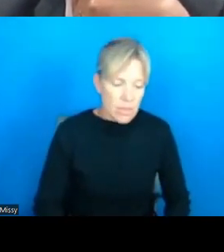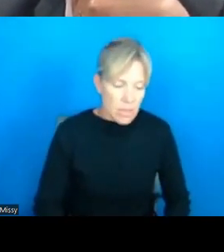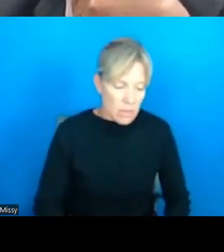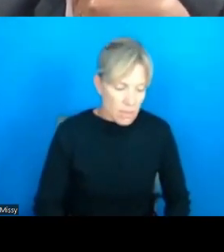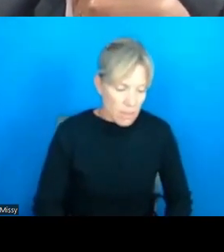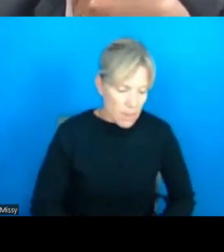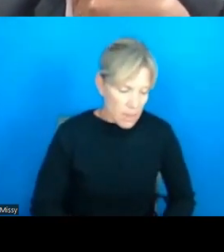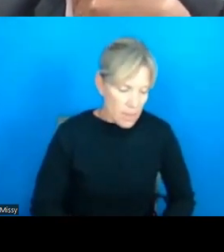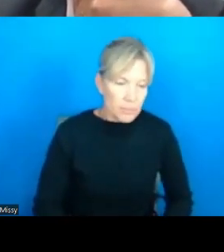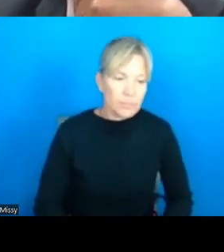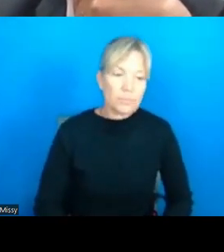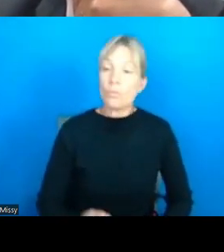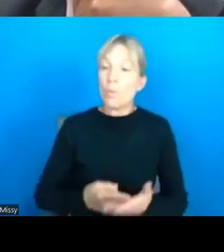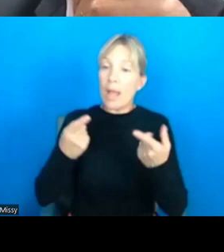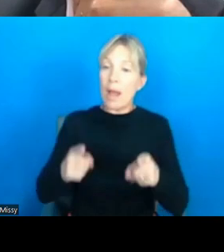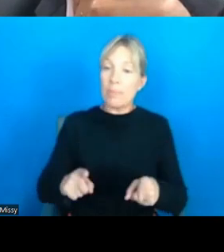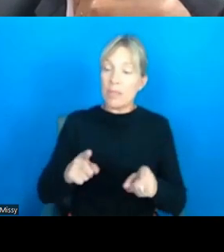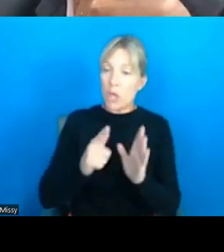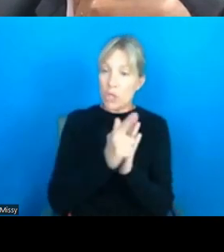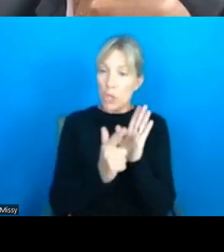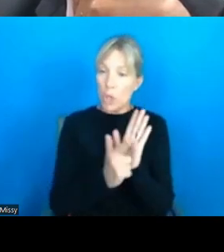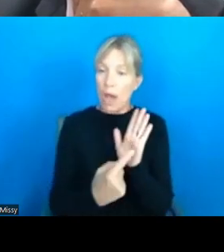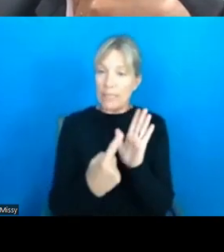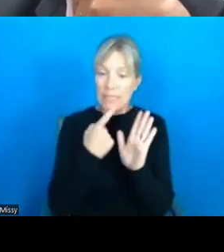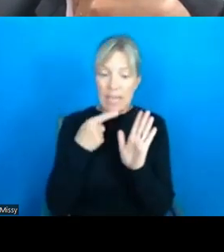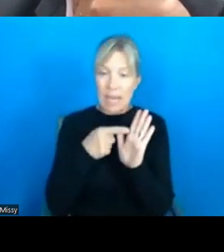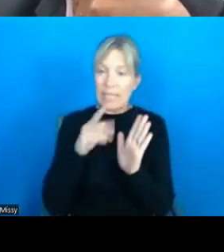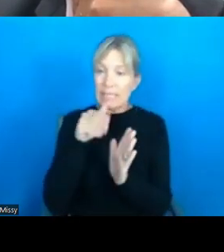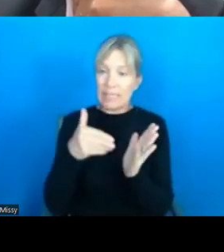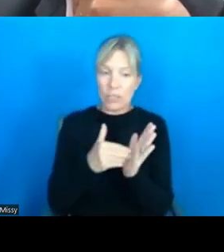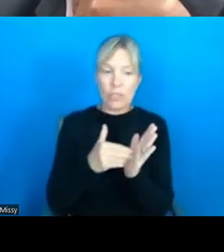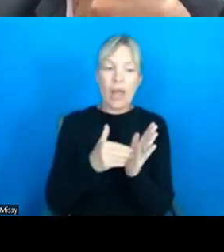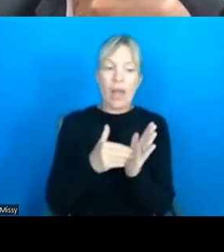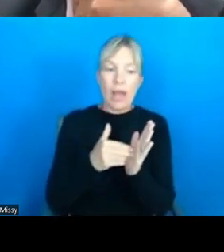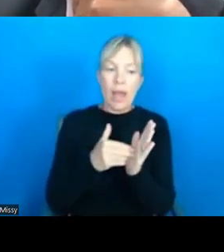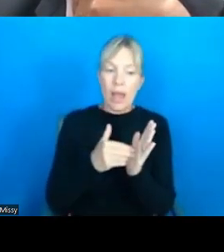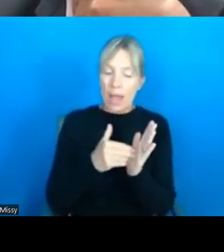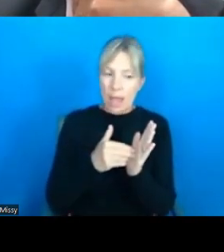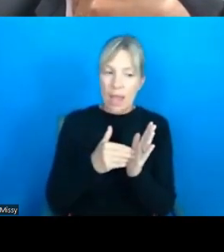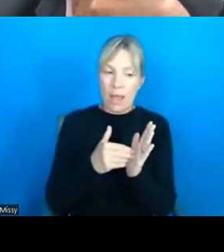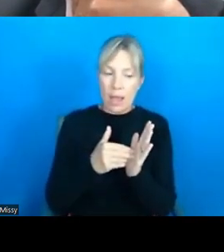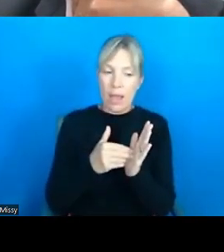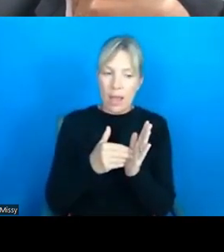What happened was, in the law, it said that these centers had to be